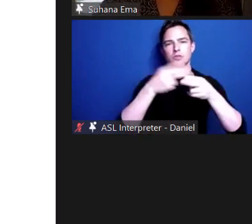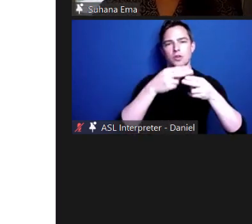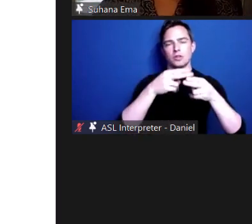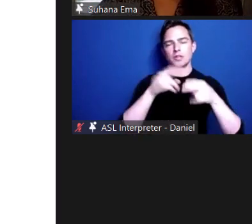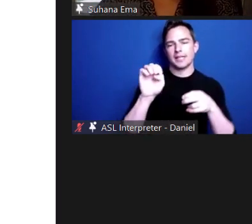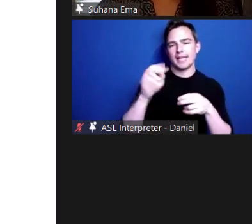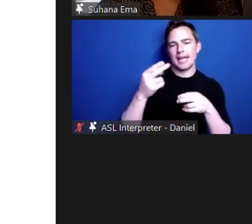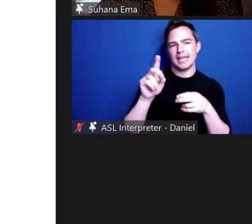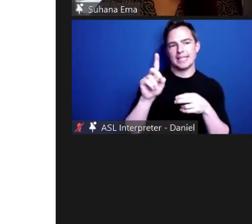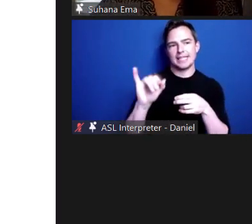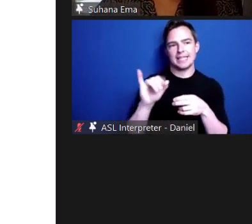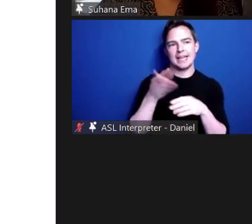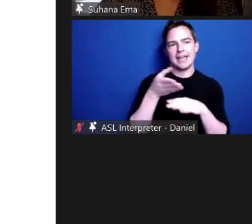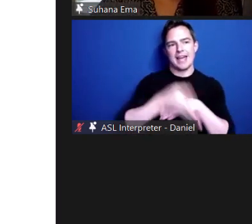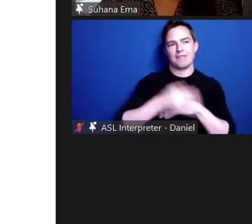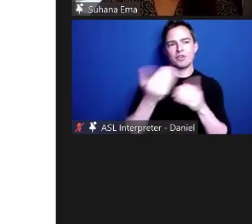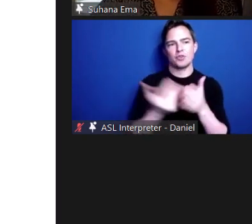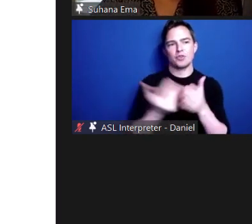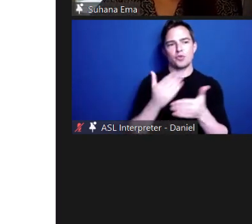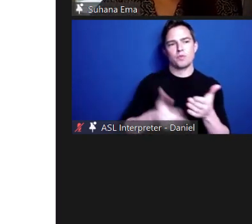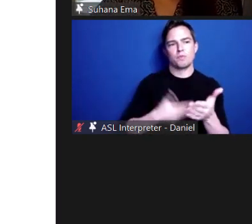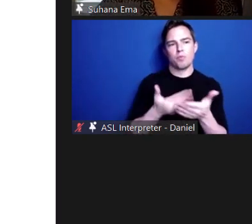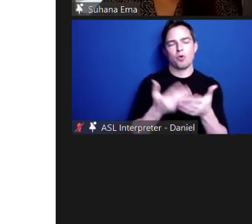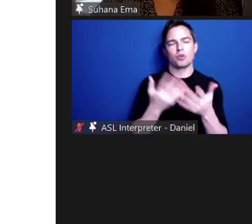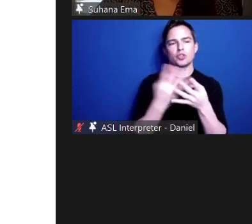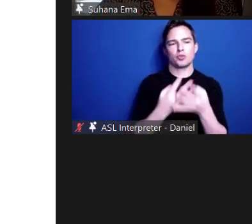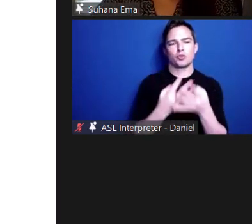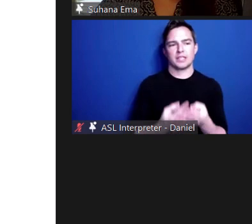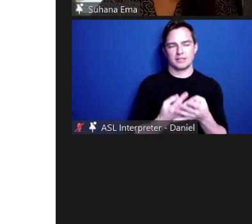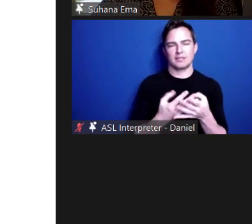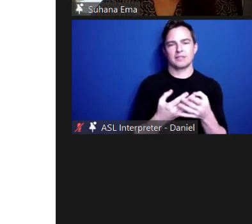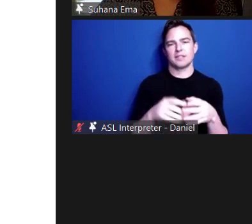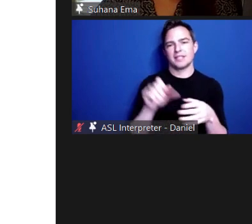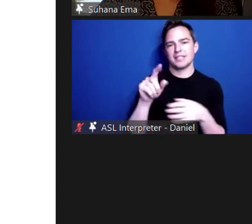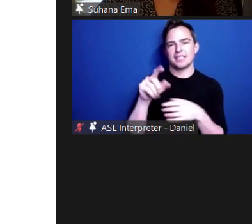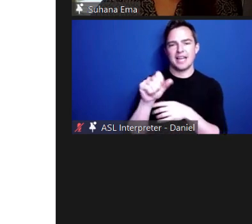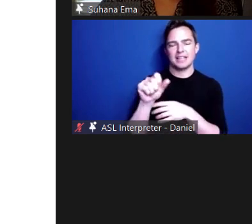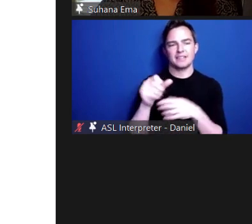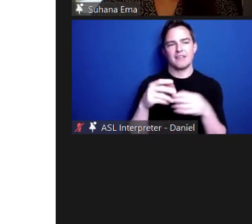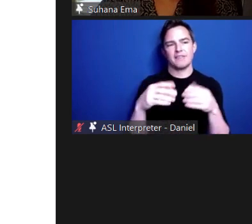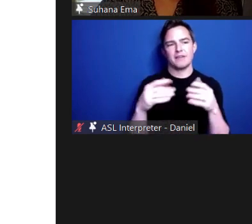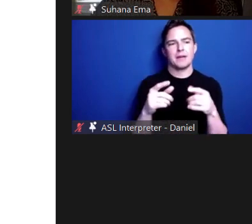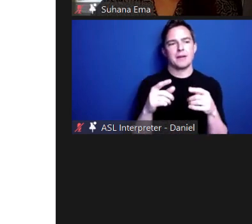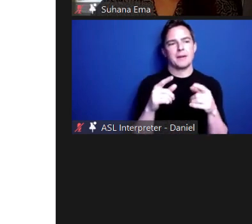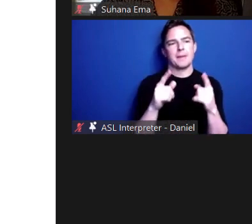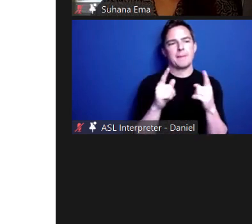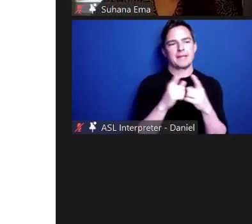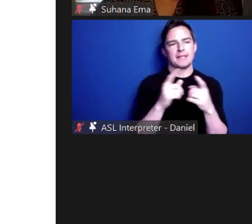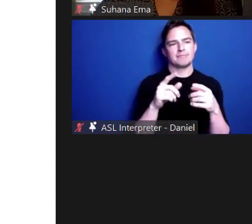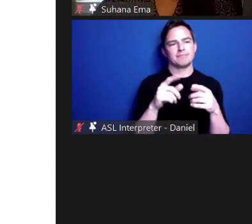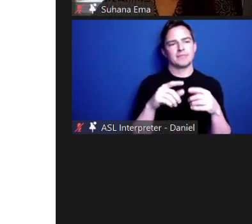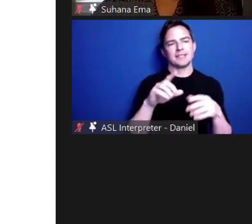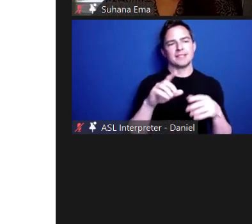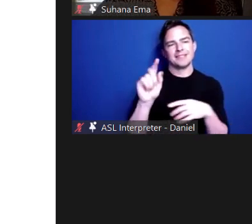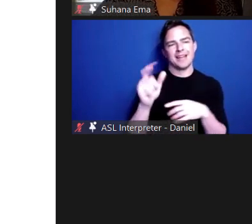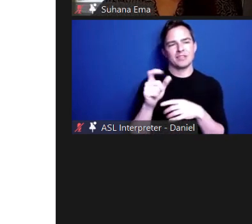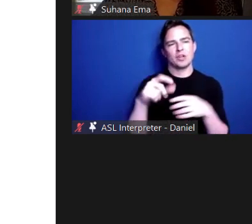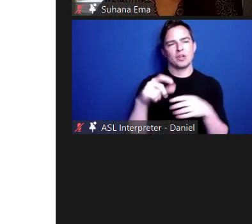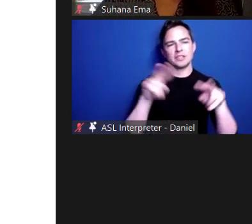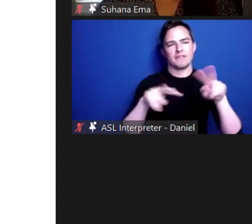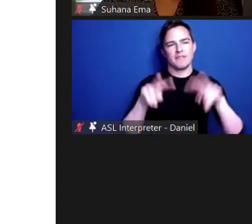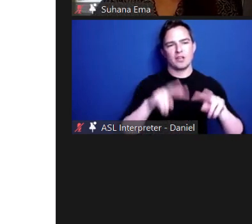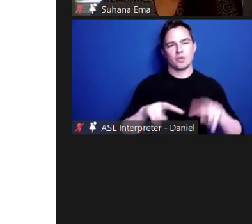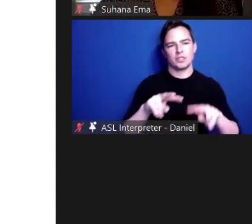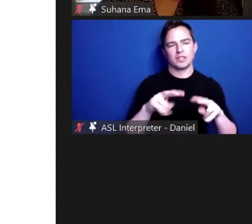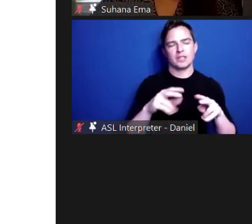EHDI After Newborn Screening, the status of meeting the diagnostic evaluation by 3 months of age